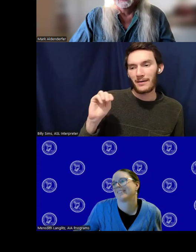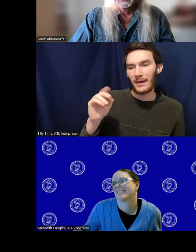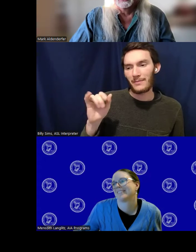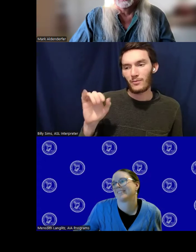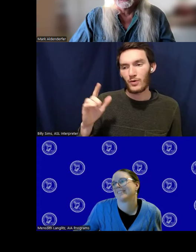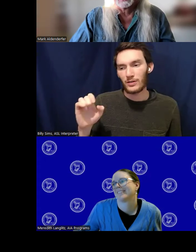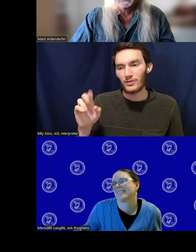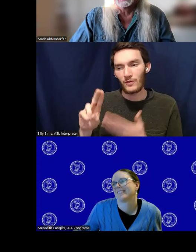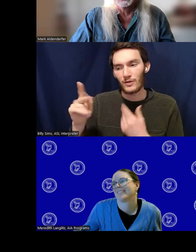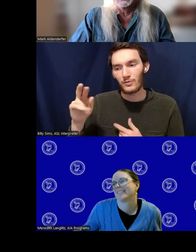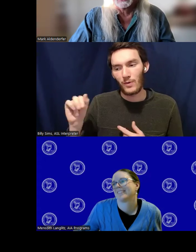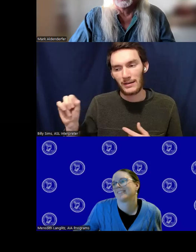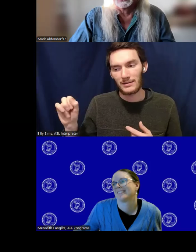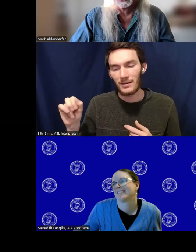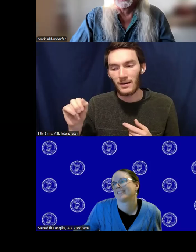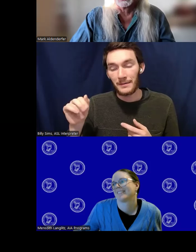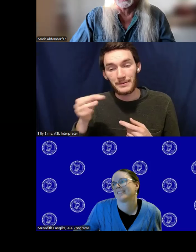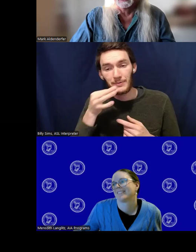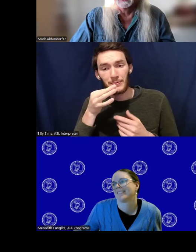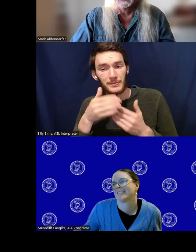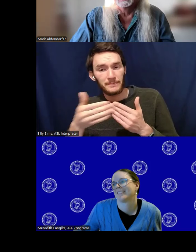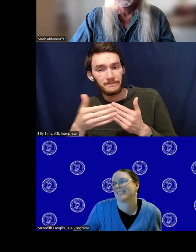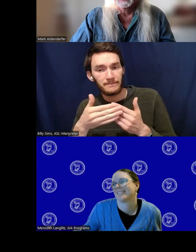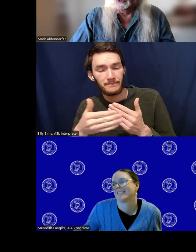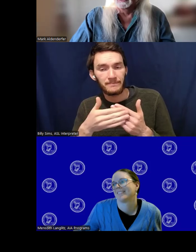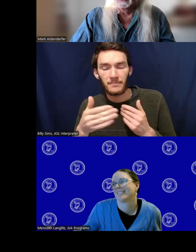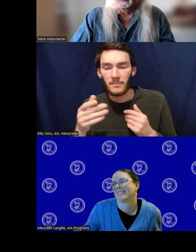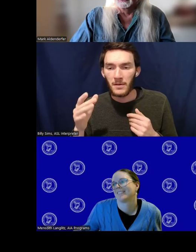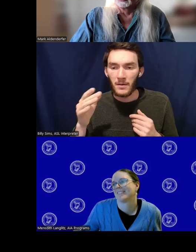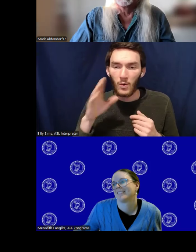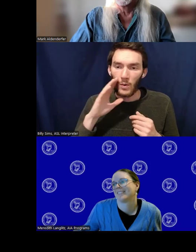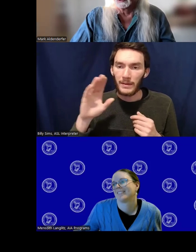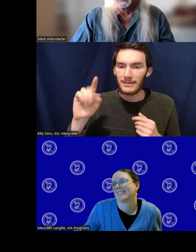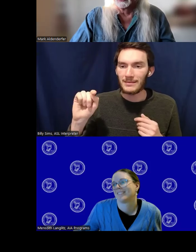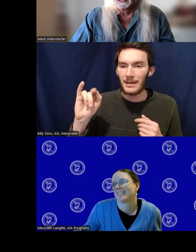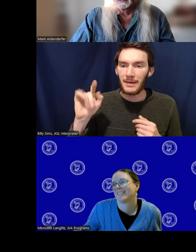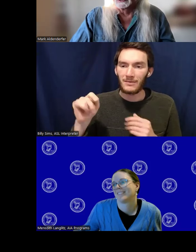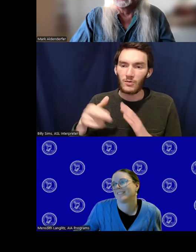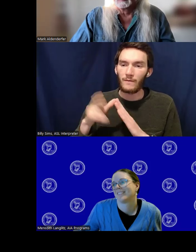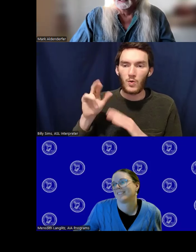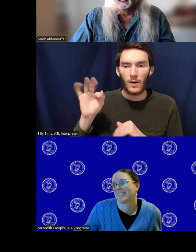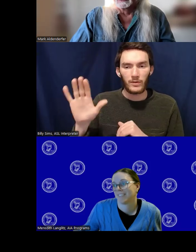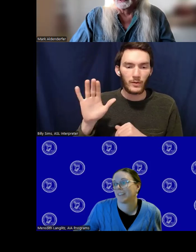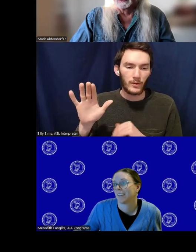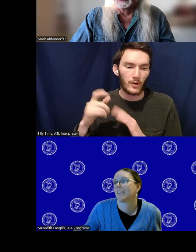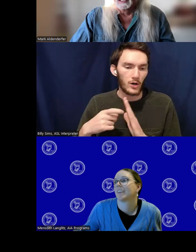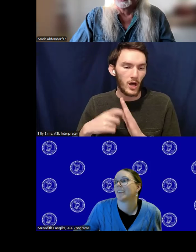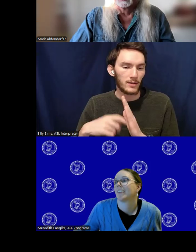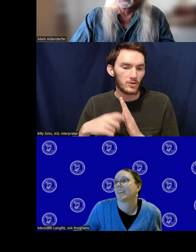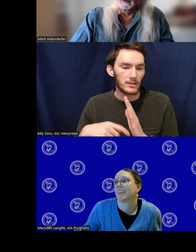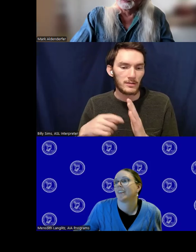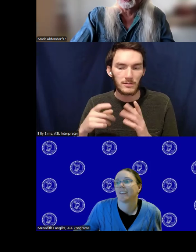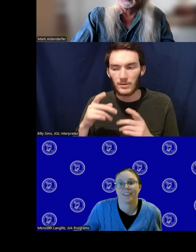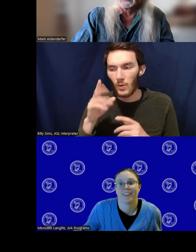in not too distant future that's going to be a Tibetan review of Tibetan archaeology. And so that